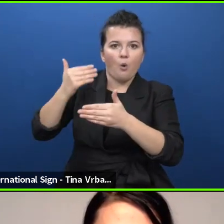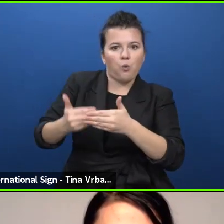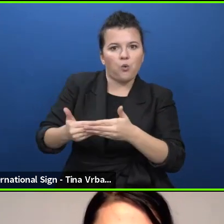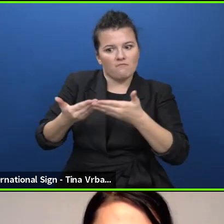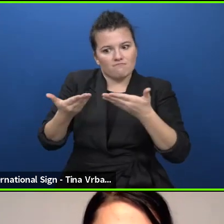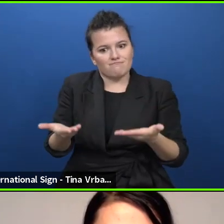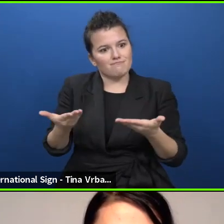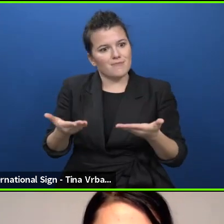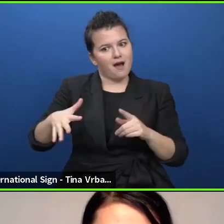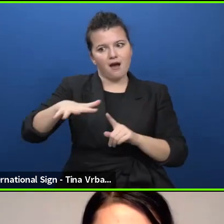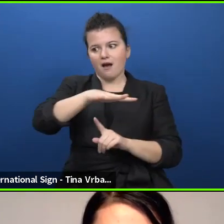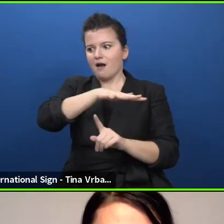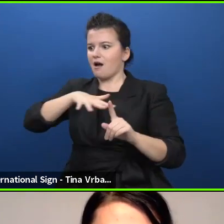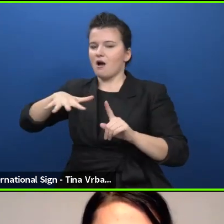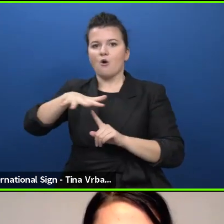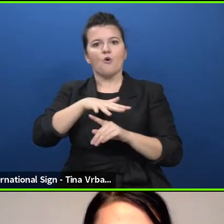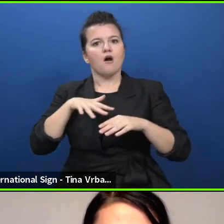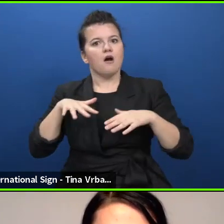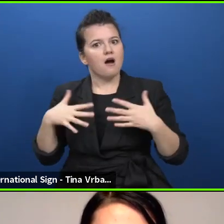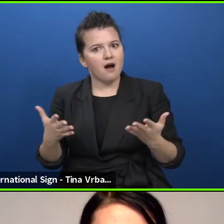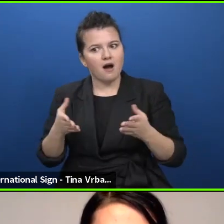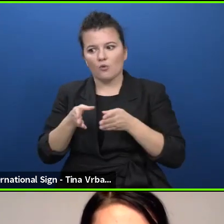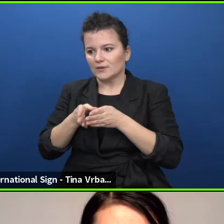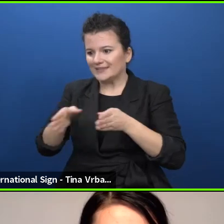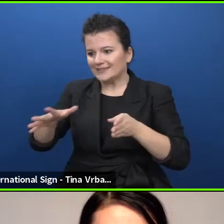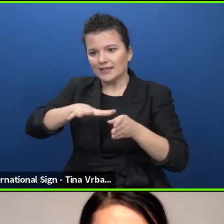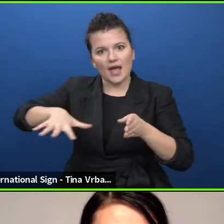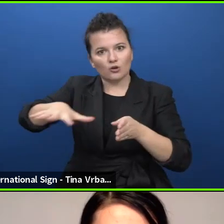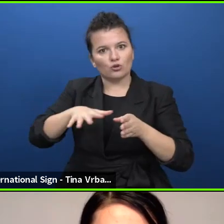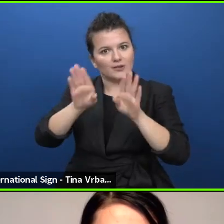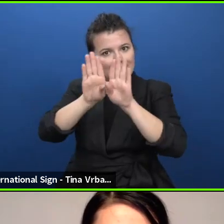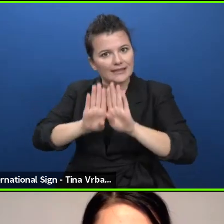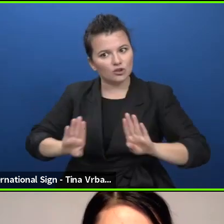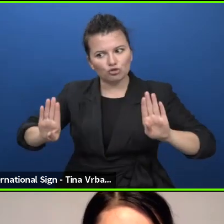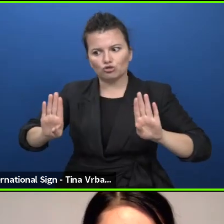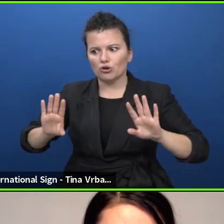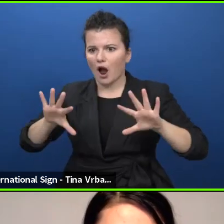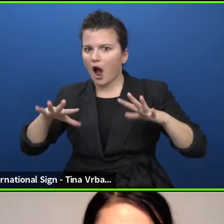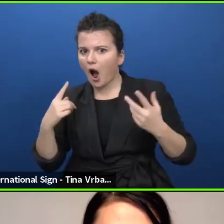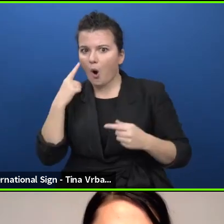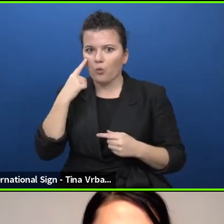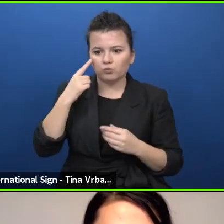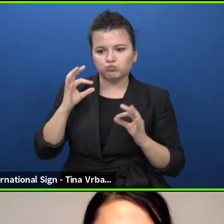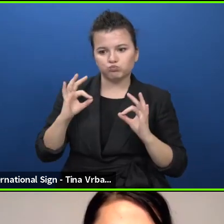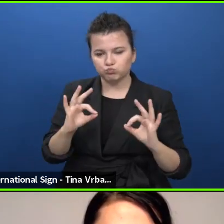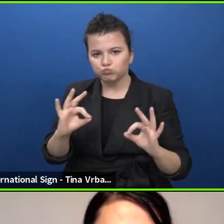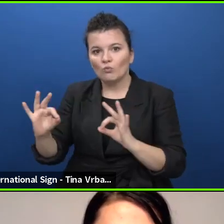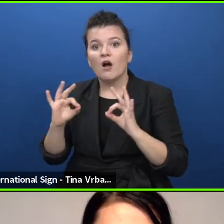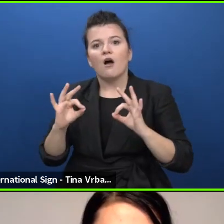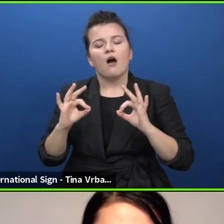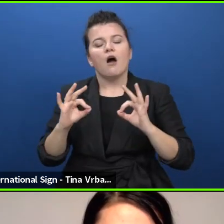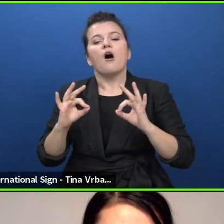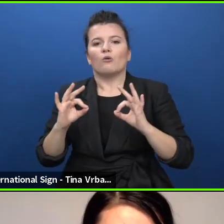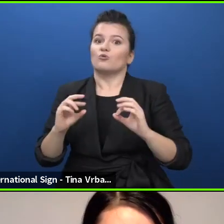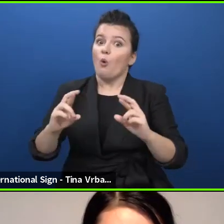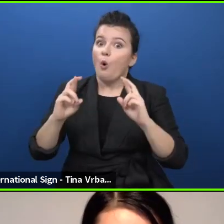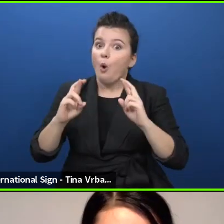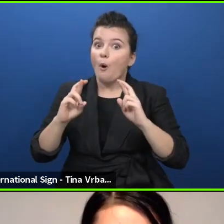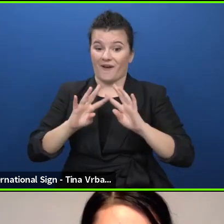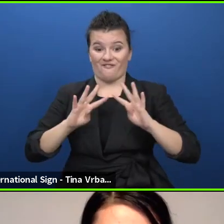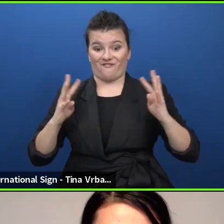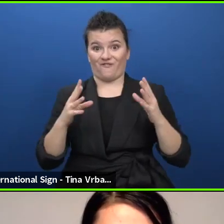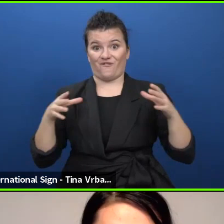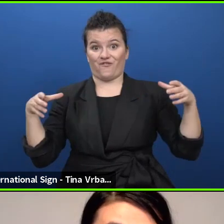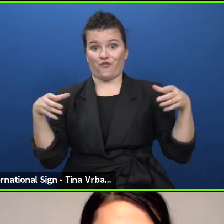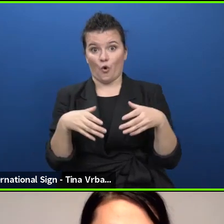is the situation of our sector. And we really hope that this European Theatre Forum will give us the